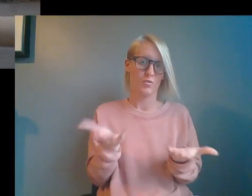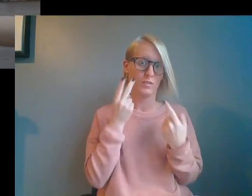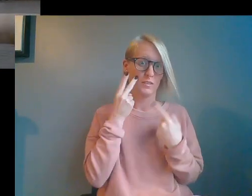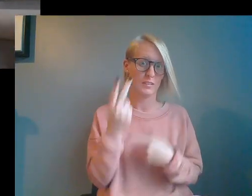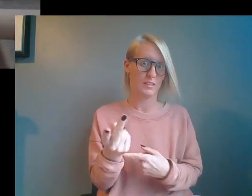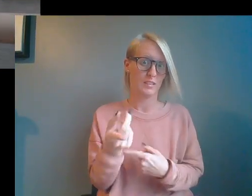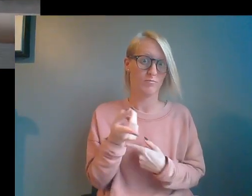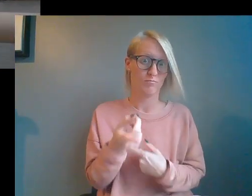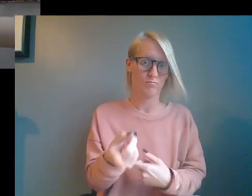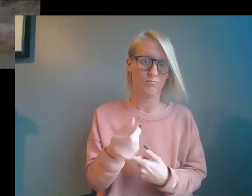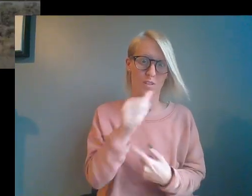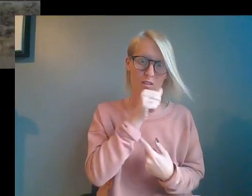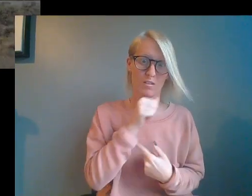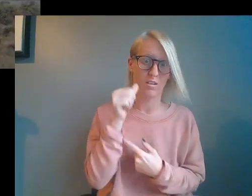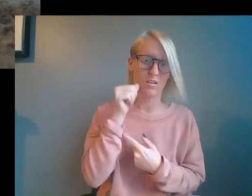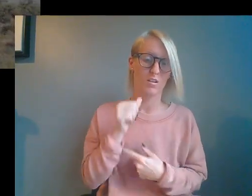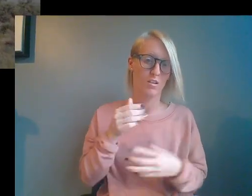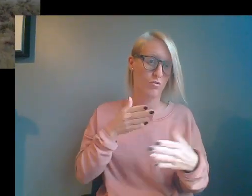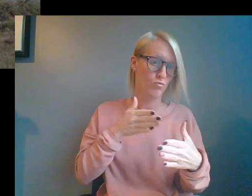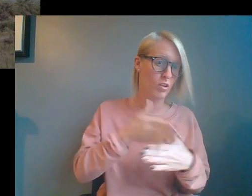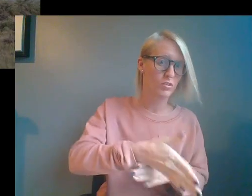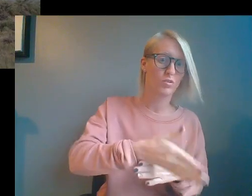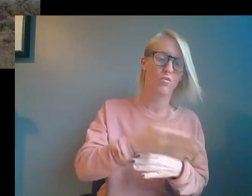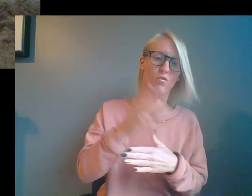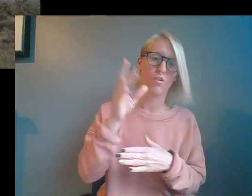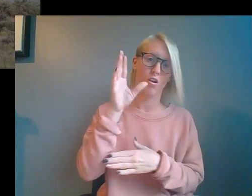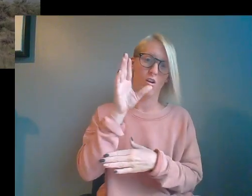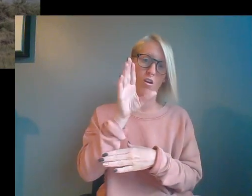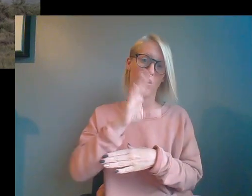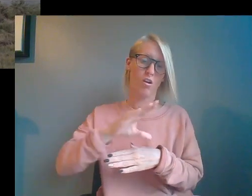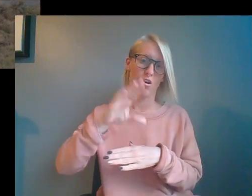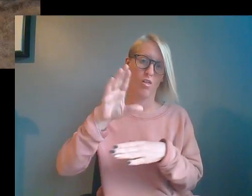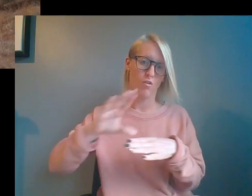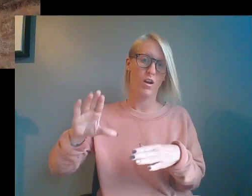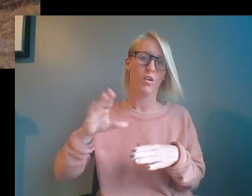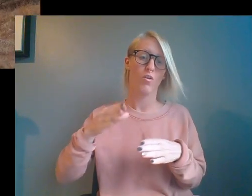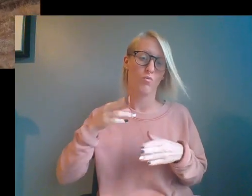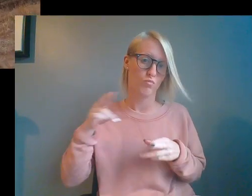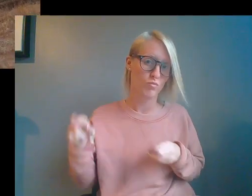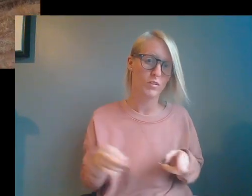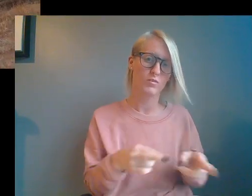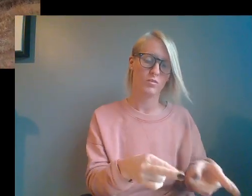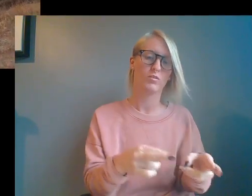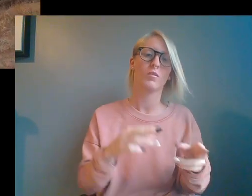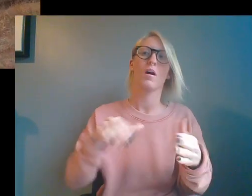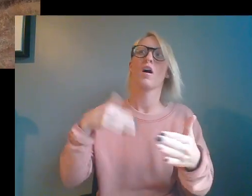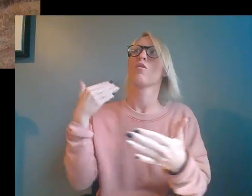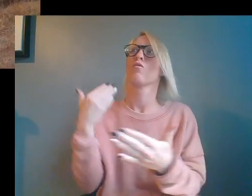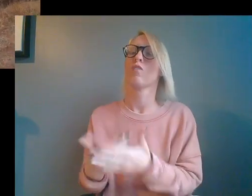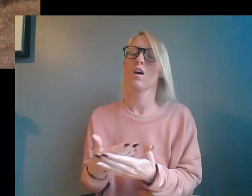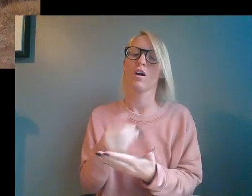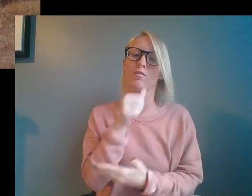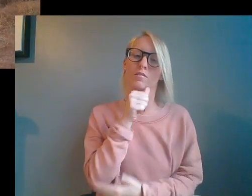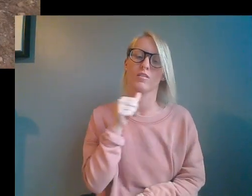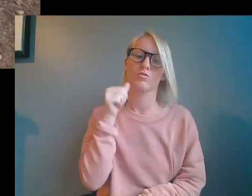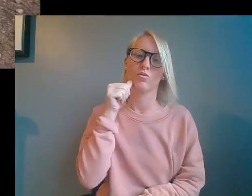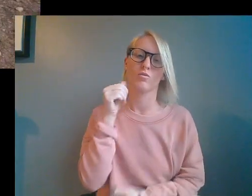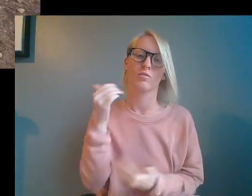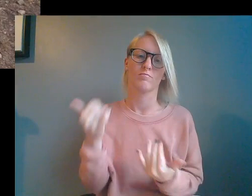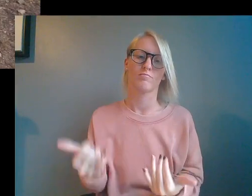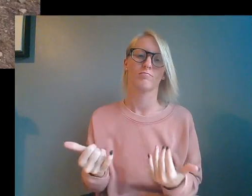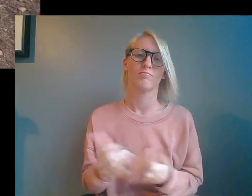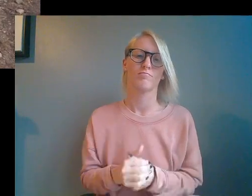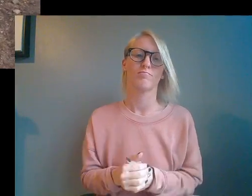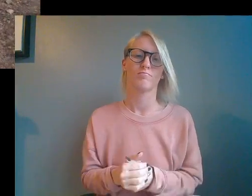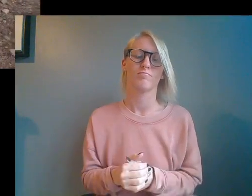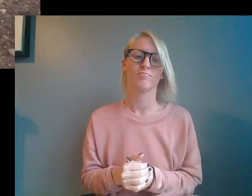After crossing over the Colorado River and seeing Old Trails Bridge and the famous Needles, we made it into Arizona. We